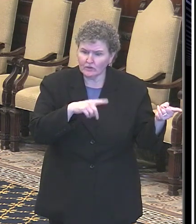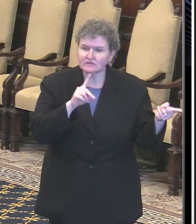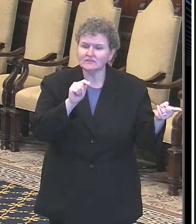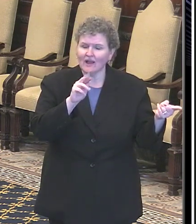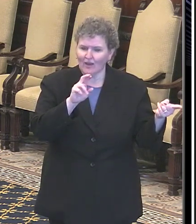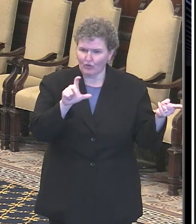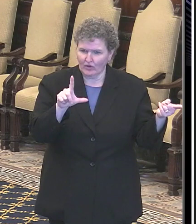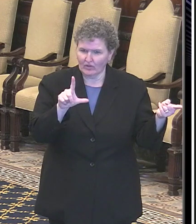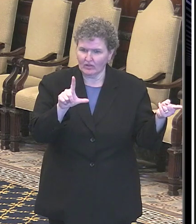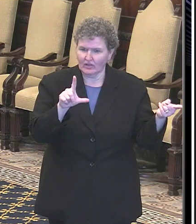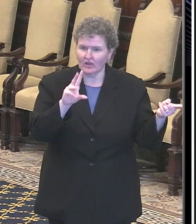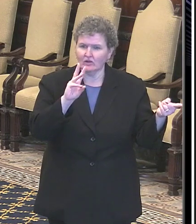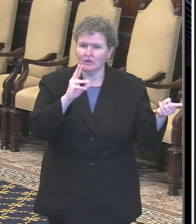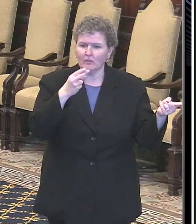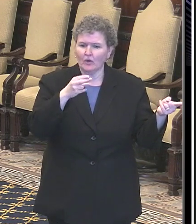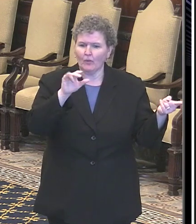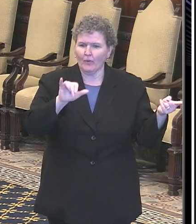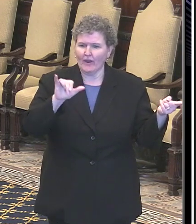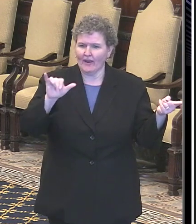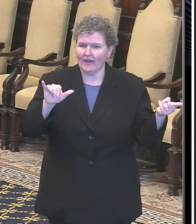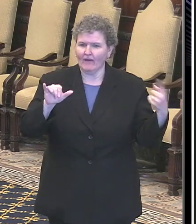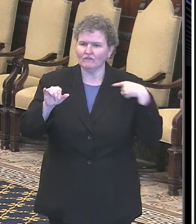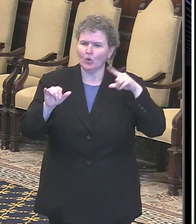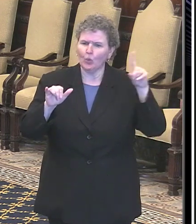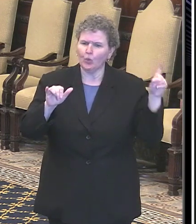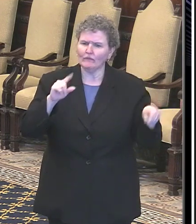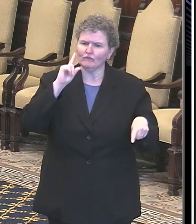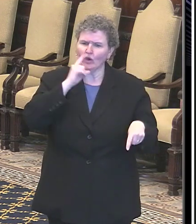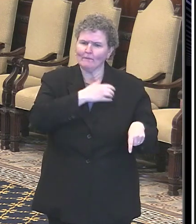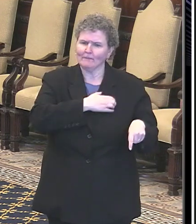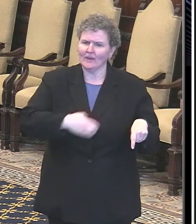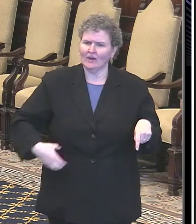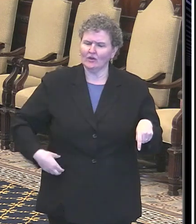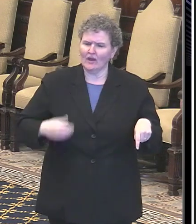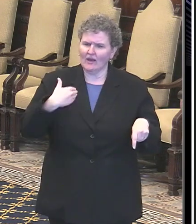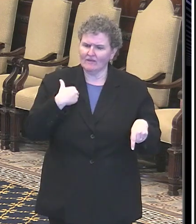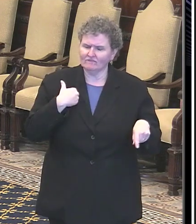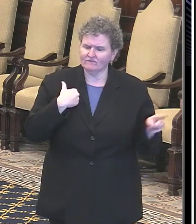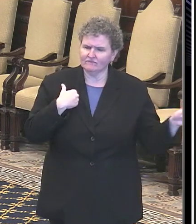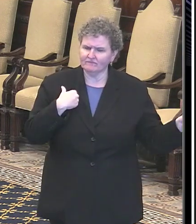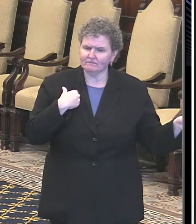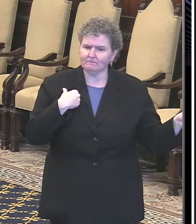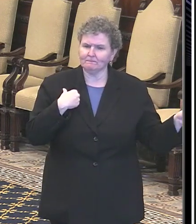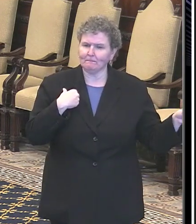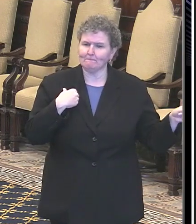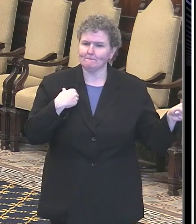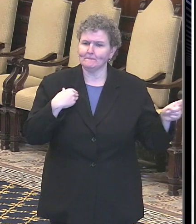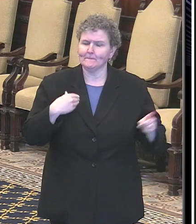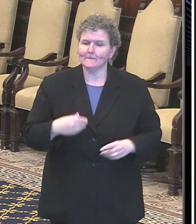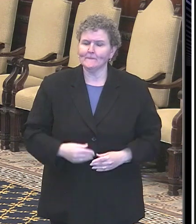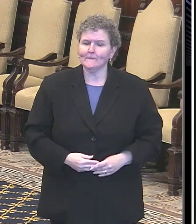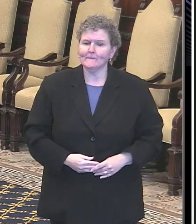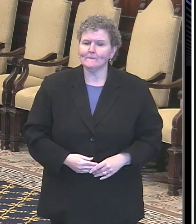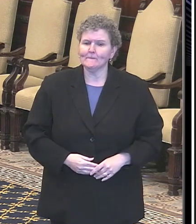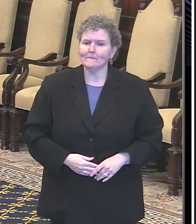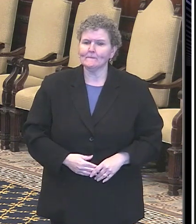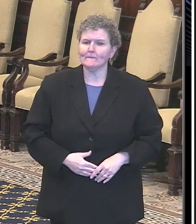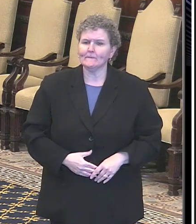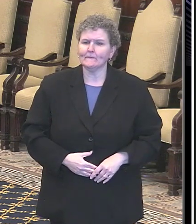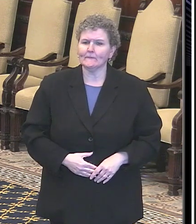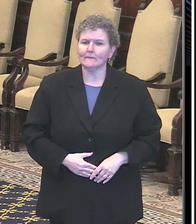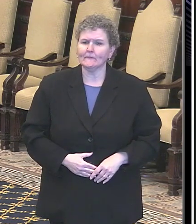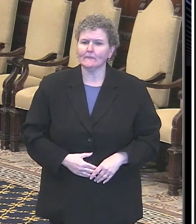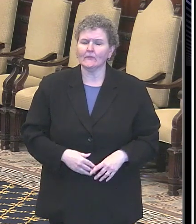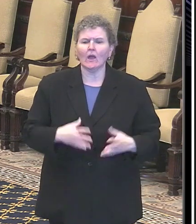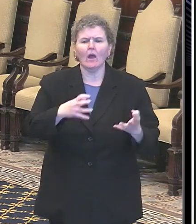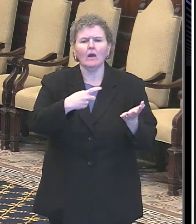you doing? This question is for the mayor. I was just curious to know, where are things with talks between